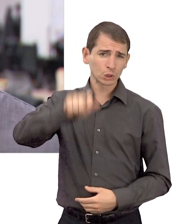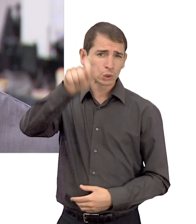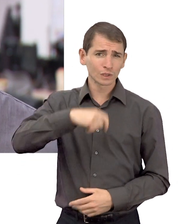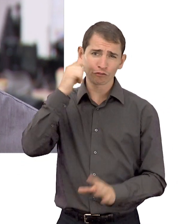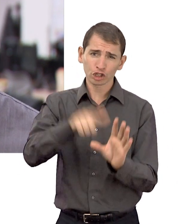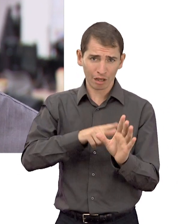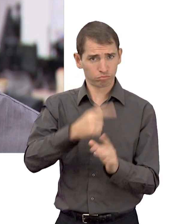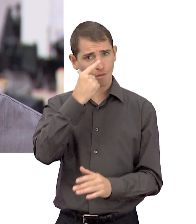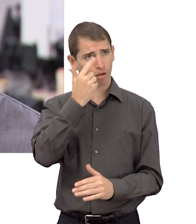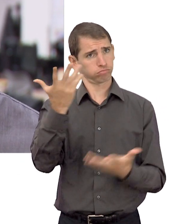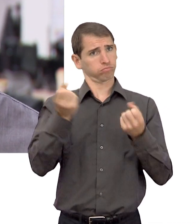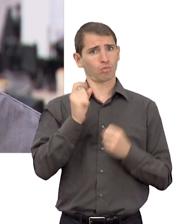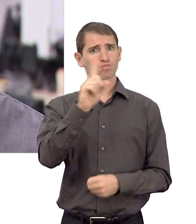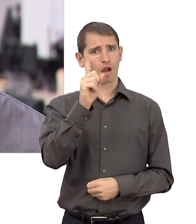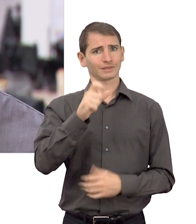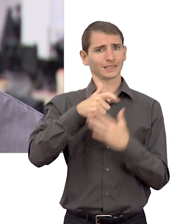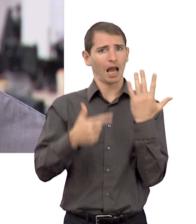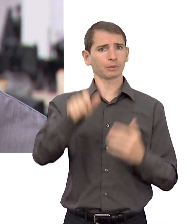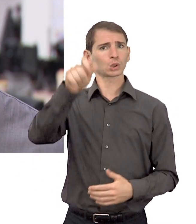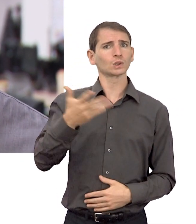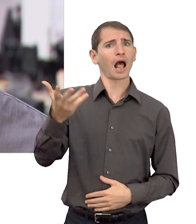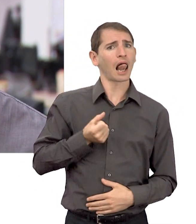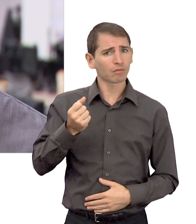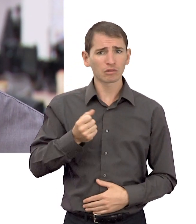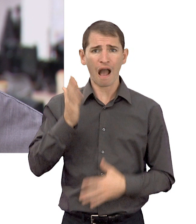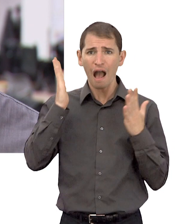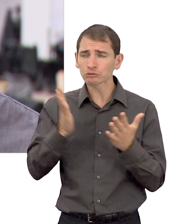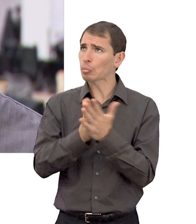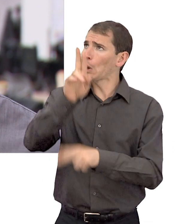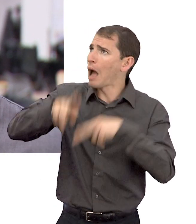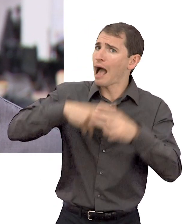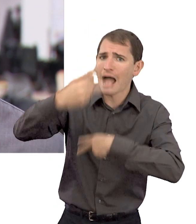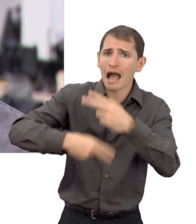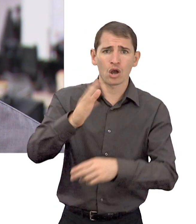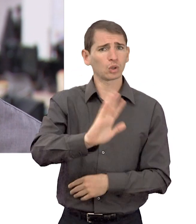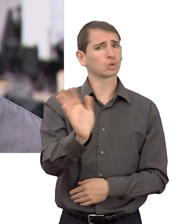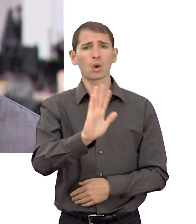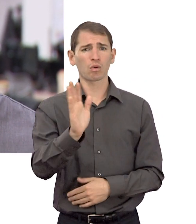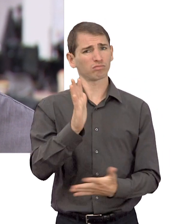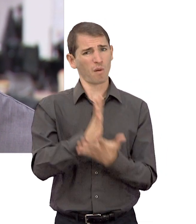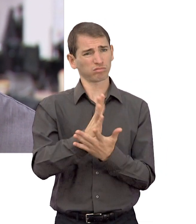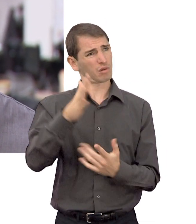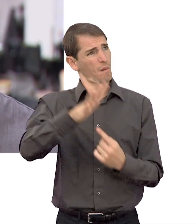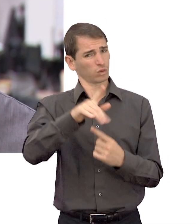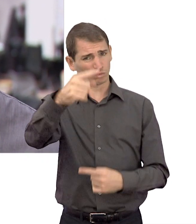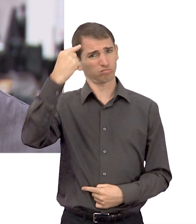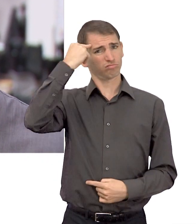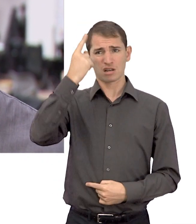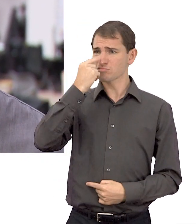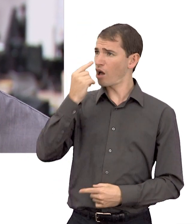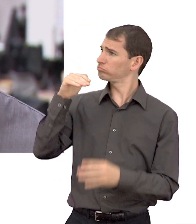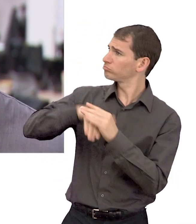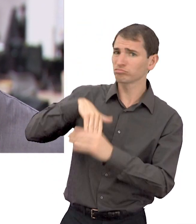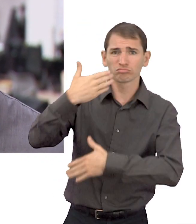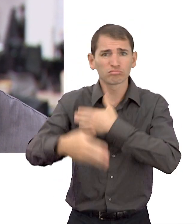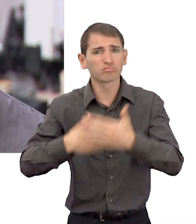are actually eligible for the disabled student allowances, and they don't end up going through the needs assessment process. So that's the main thing that the student needs to